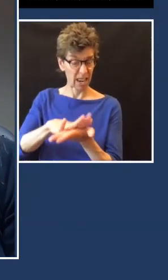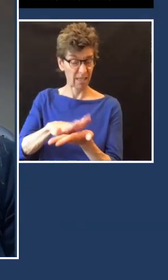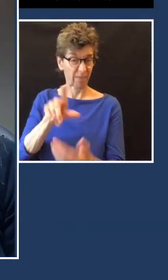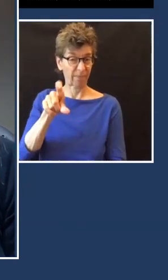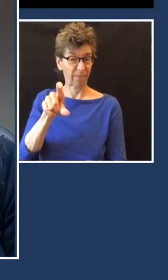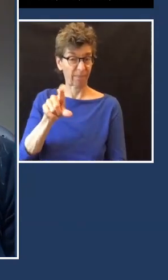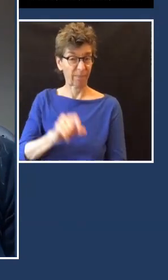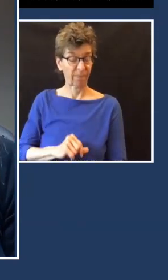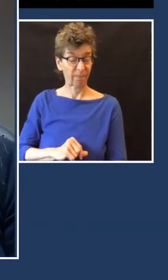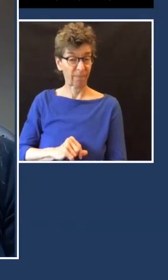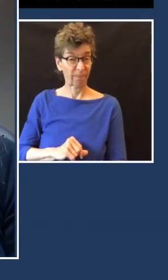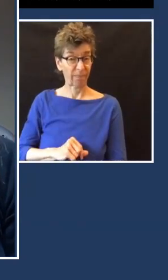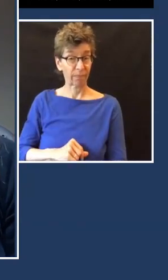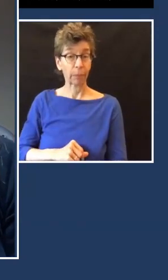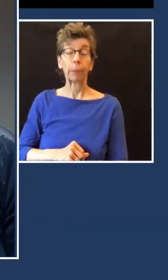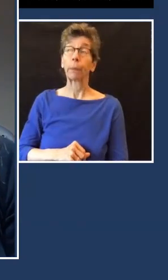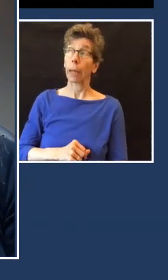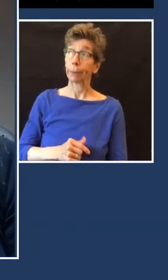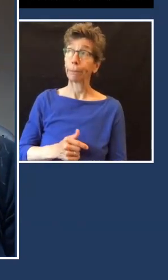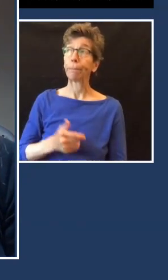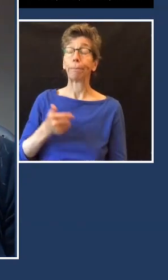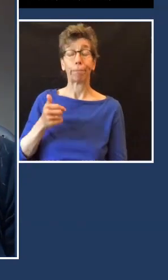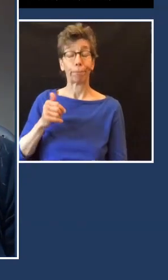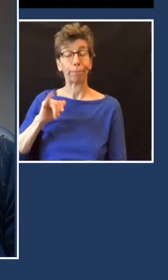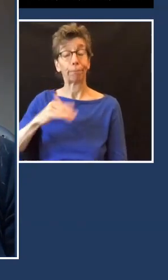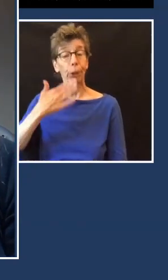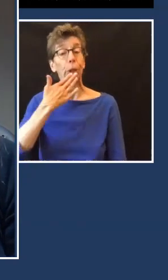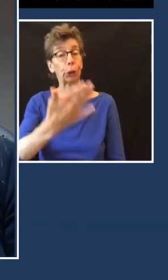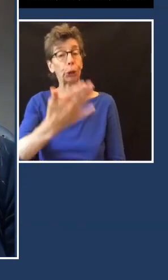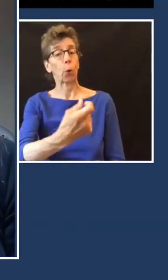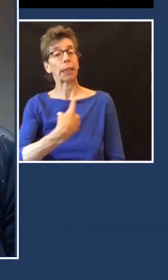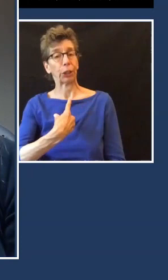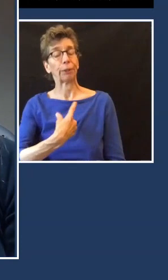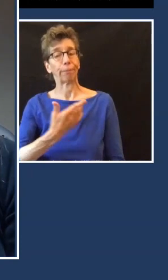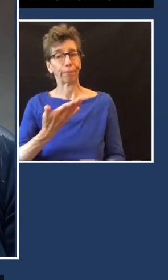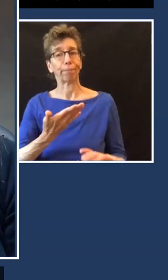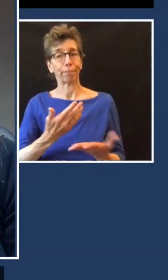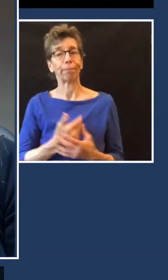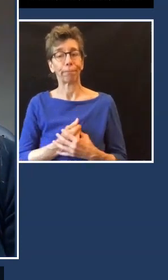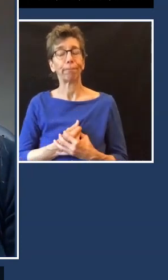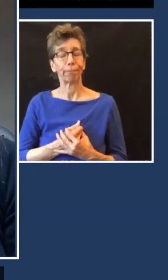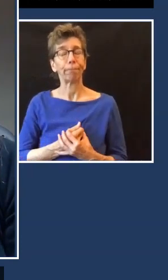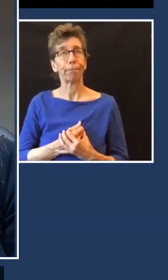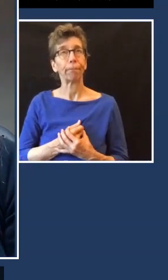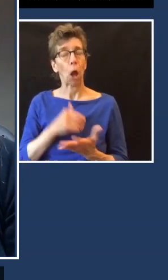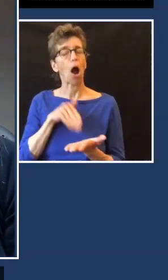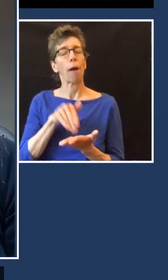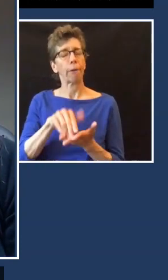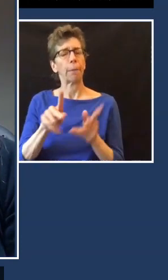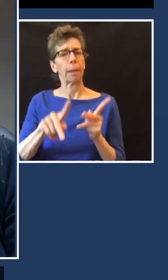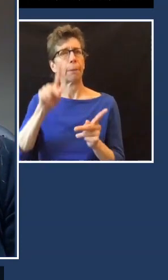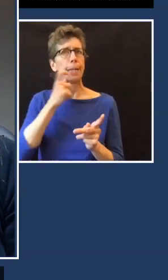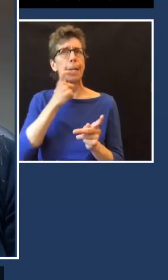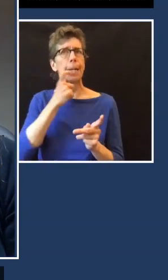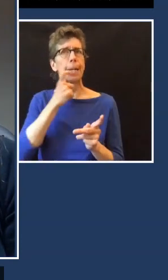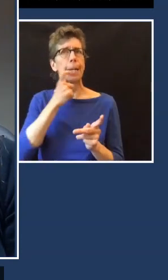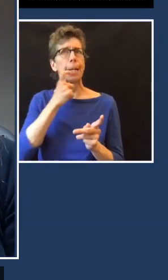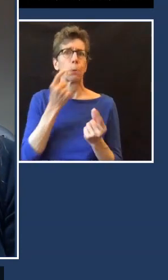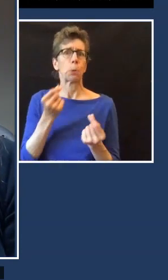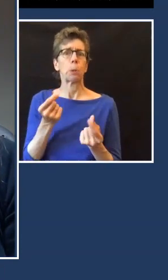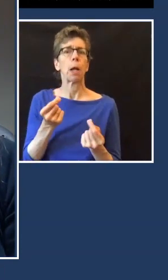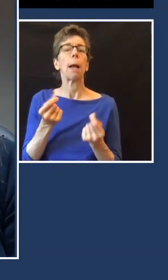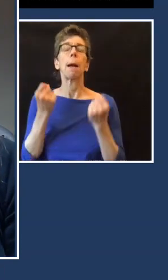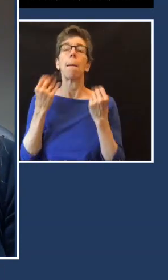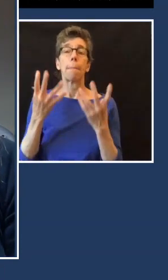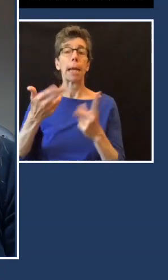Yeah, that's a good question that we also get quite often as well. I would say that many recruiters would